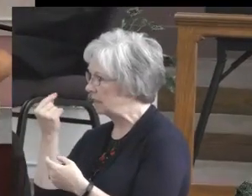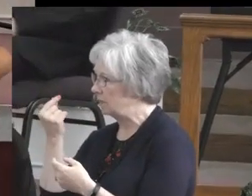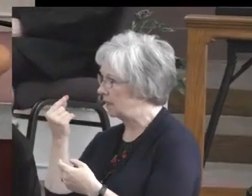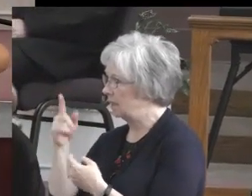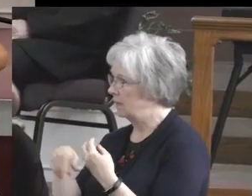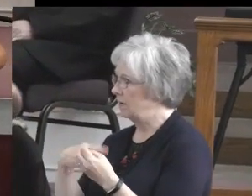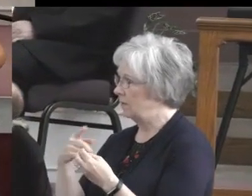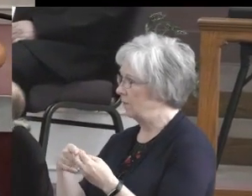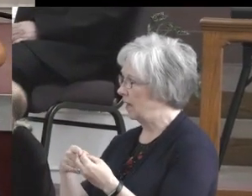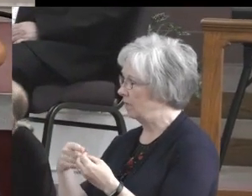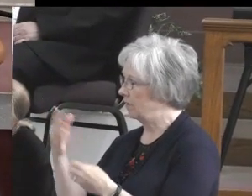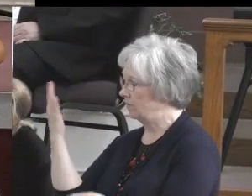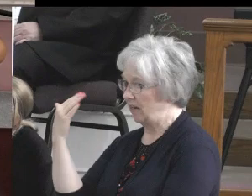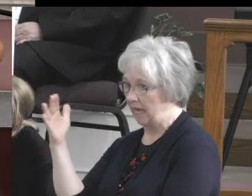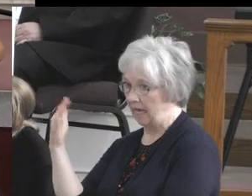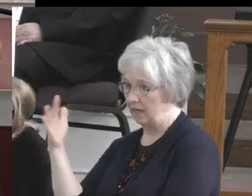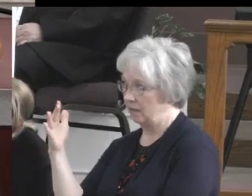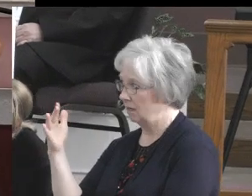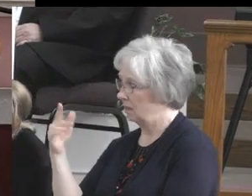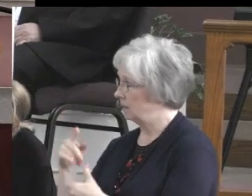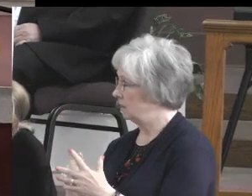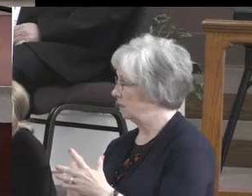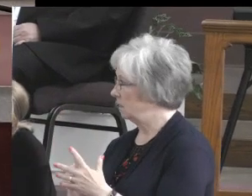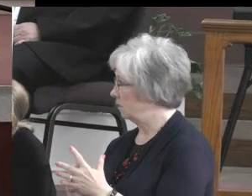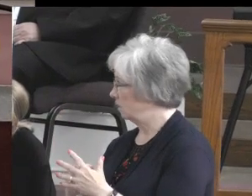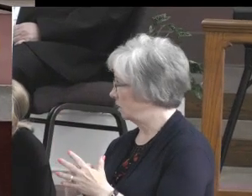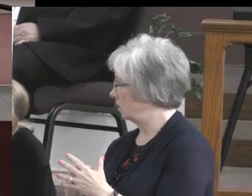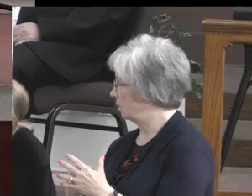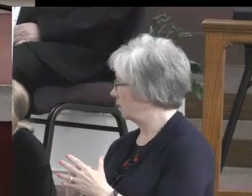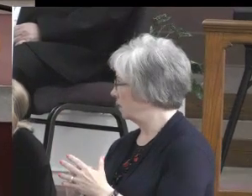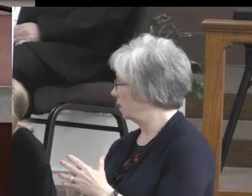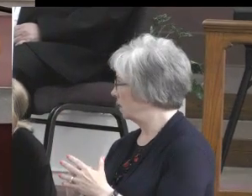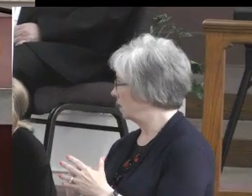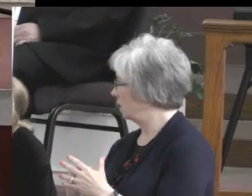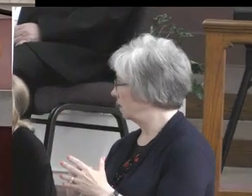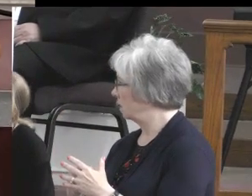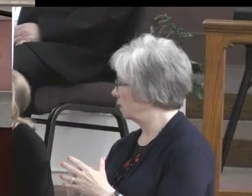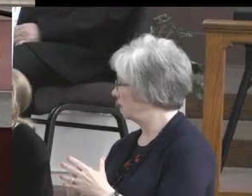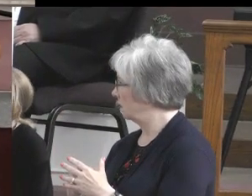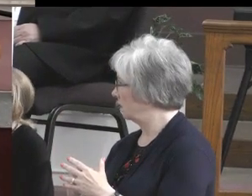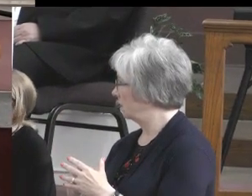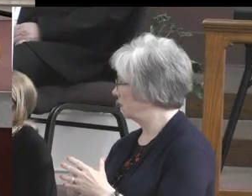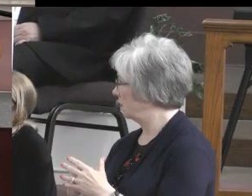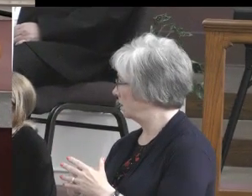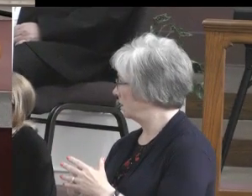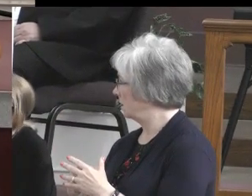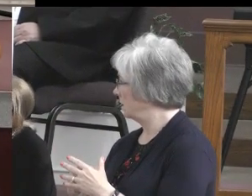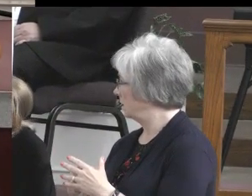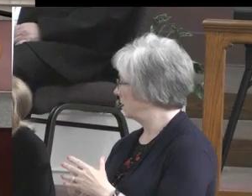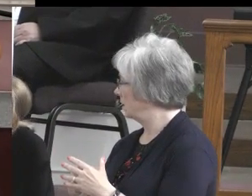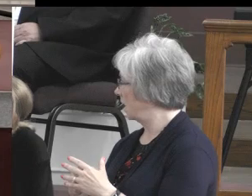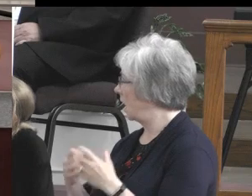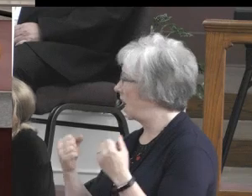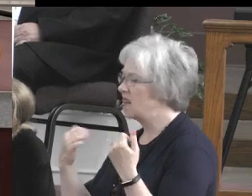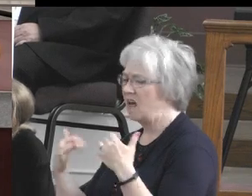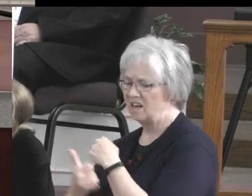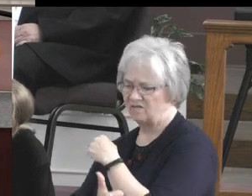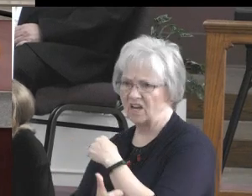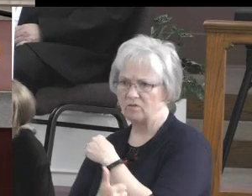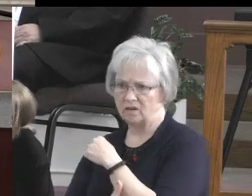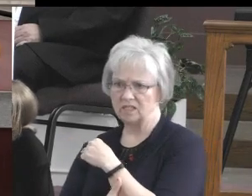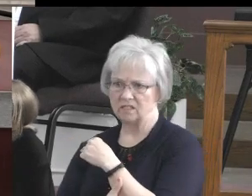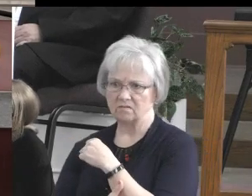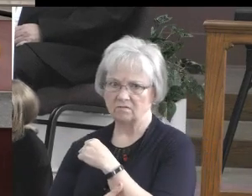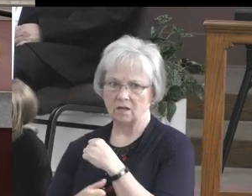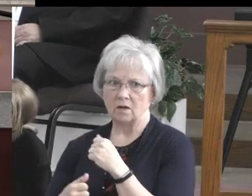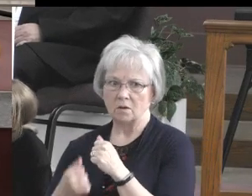But to start with, I want to talk about the flag in general. Because a national flag, a lot of nations have flags. In fact, most